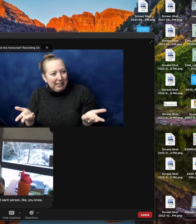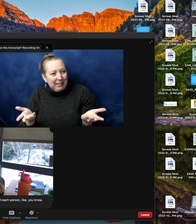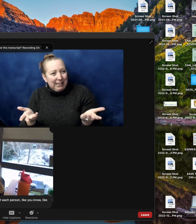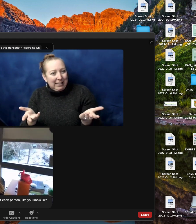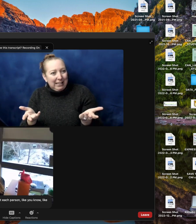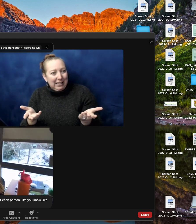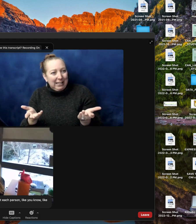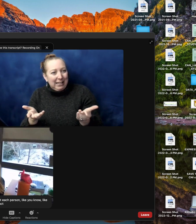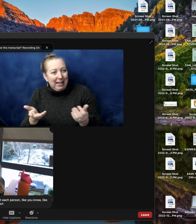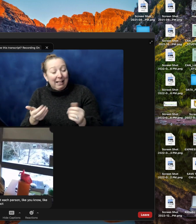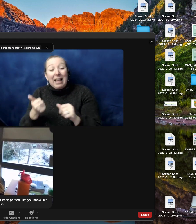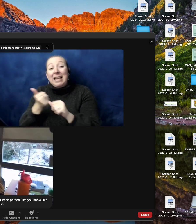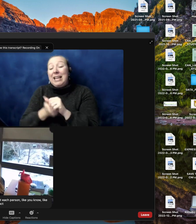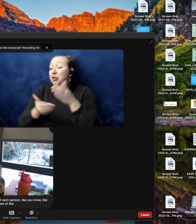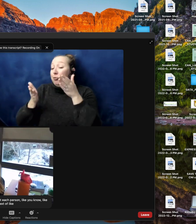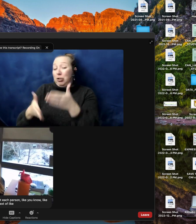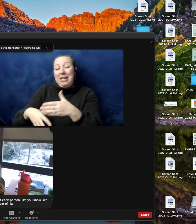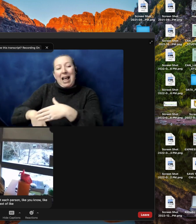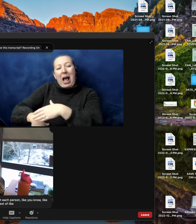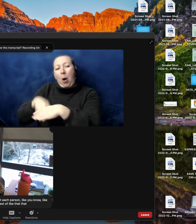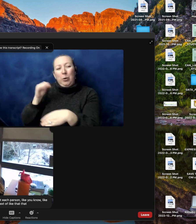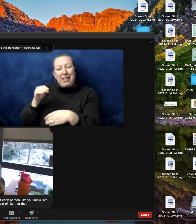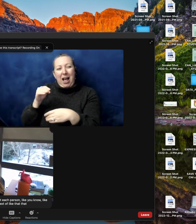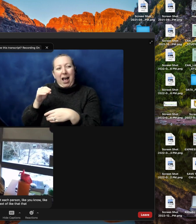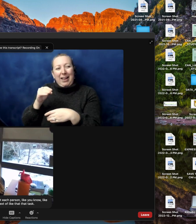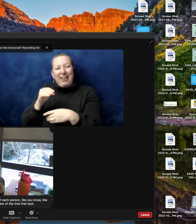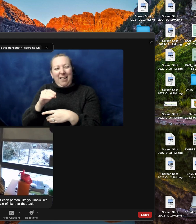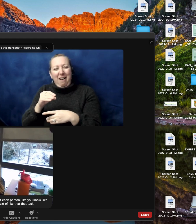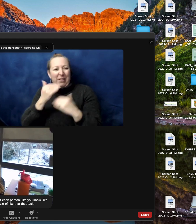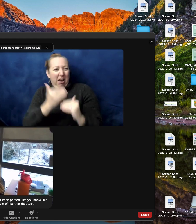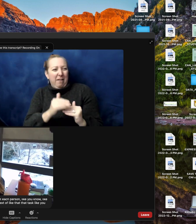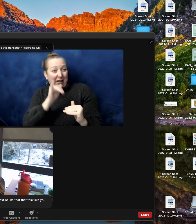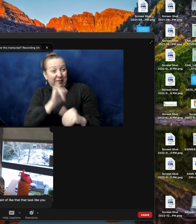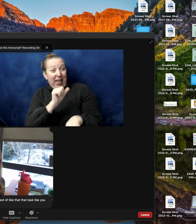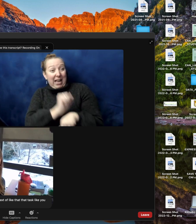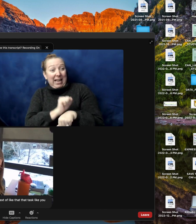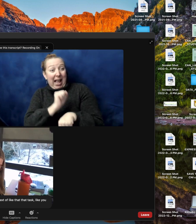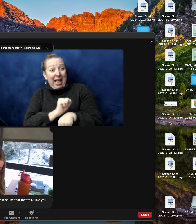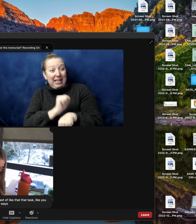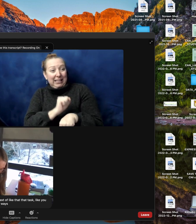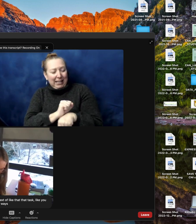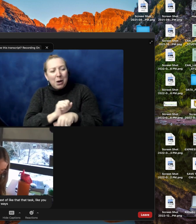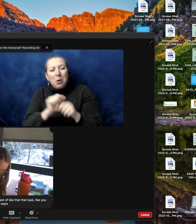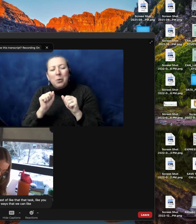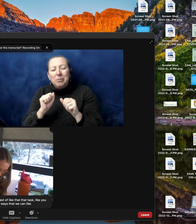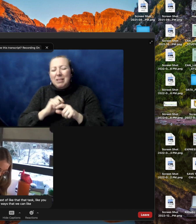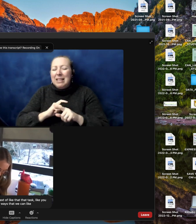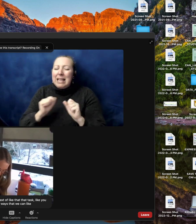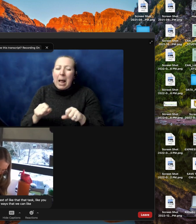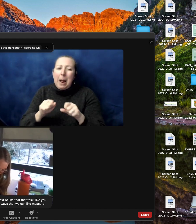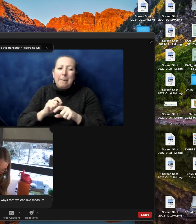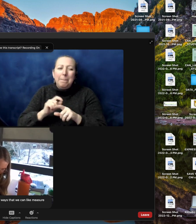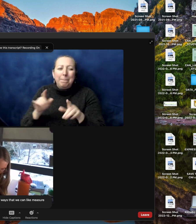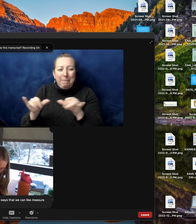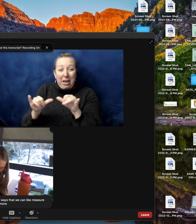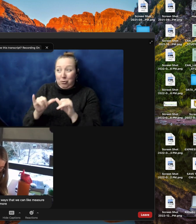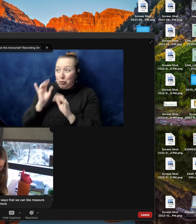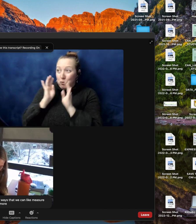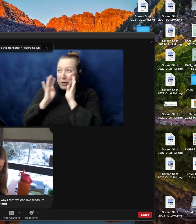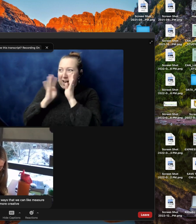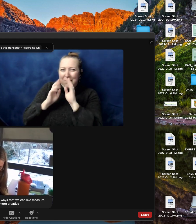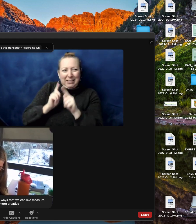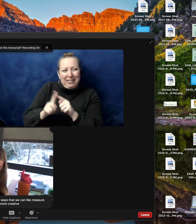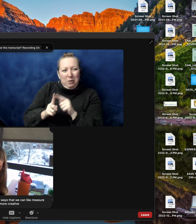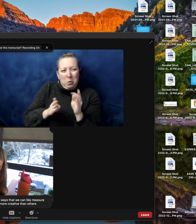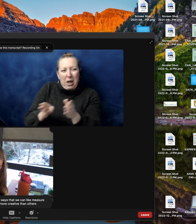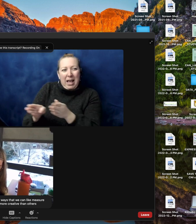outside the context of like that task, like you know, there are other ways that we can like measure how someone is more creative than